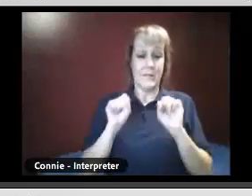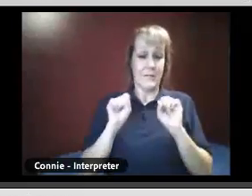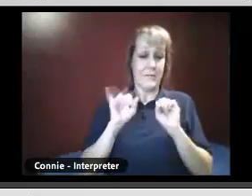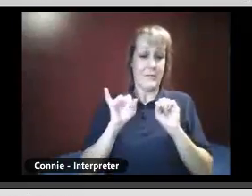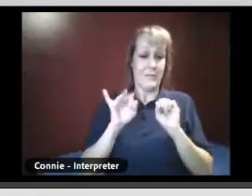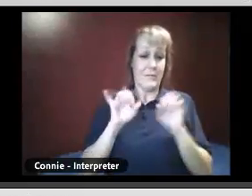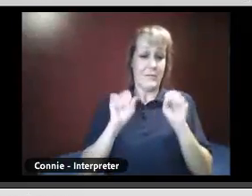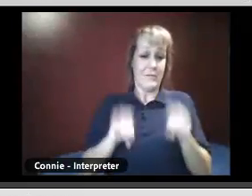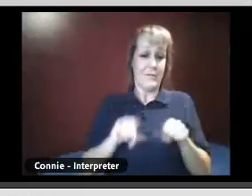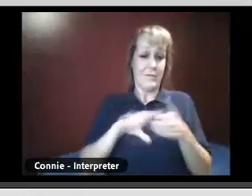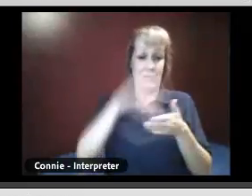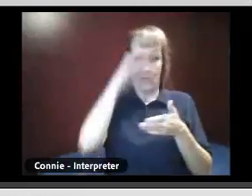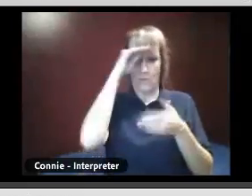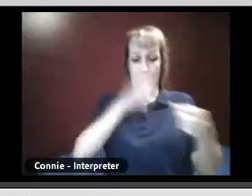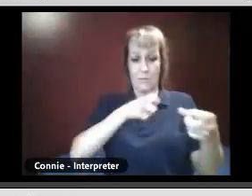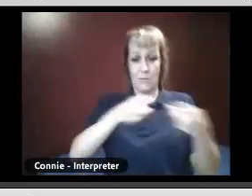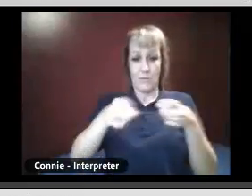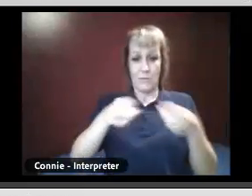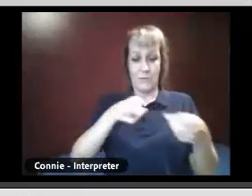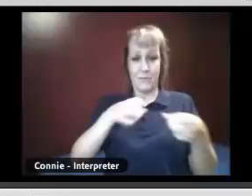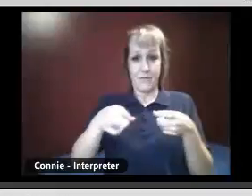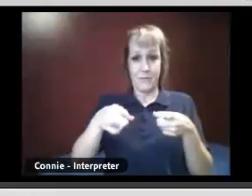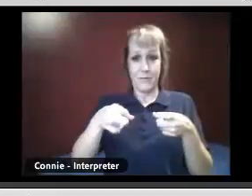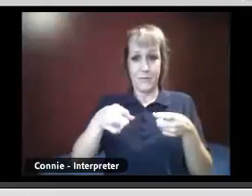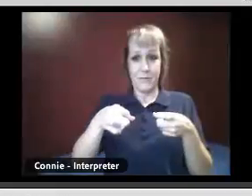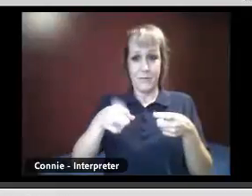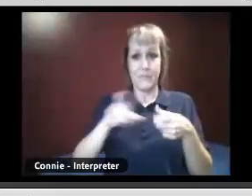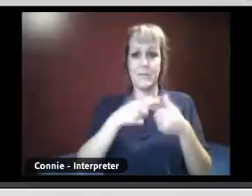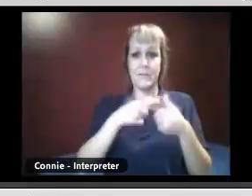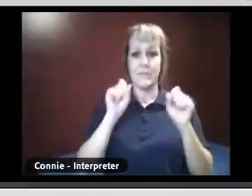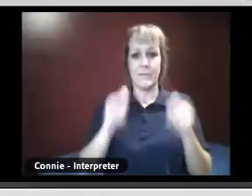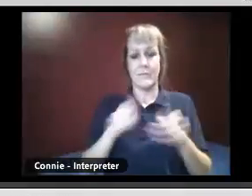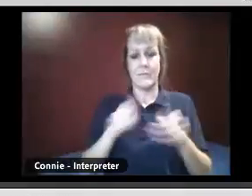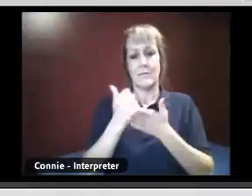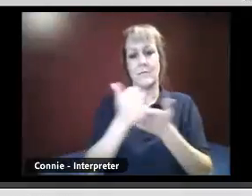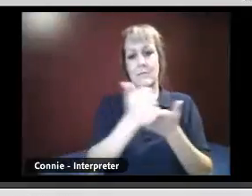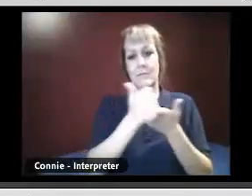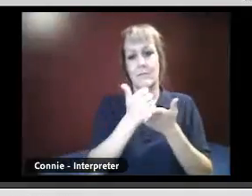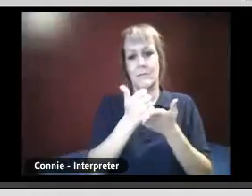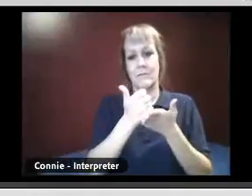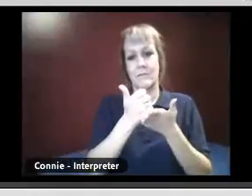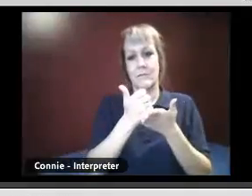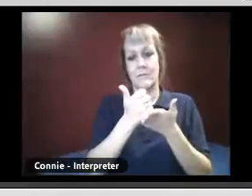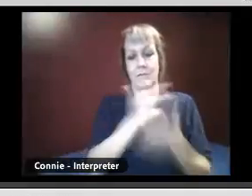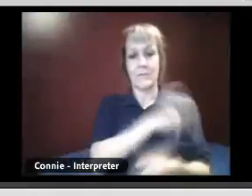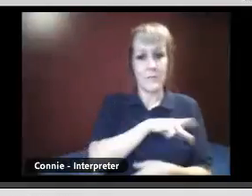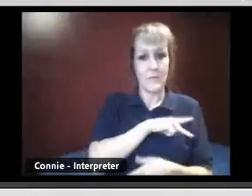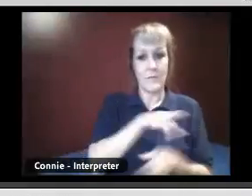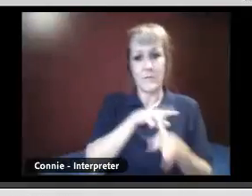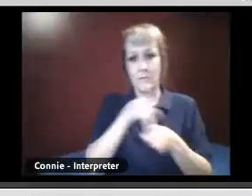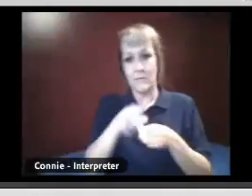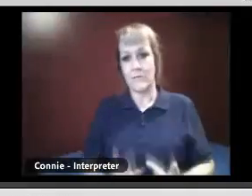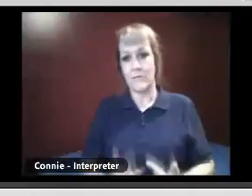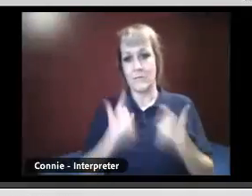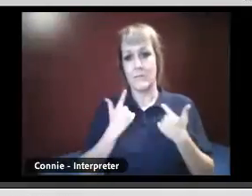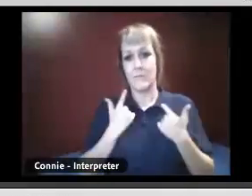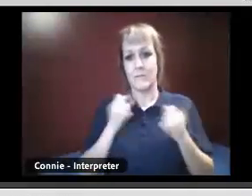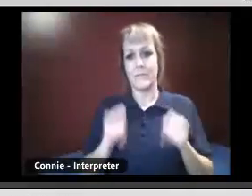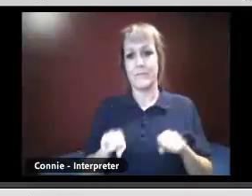to control this, then it will serve you well in life, personally and professionally, in just about